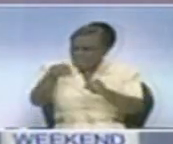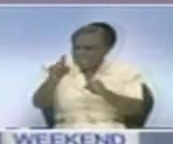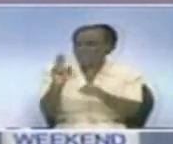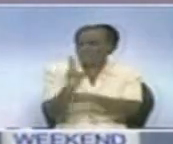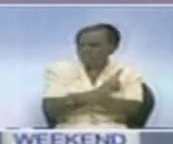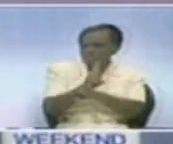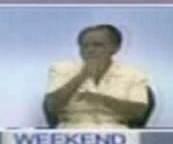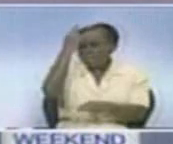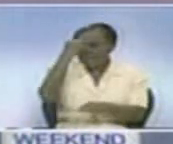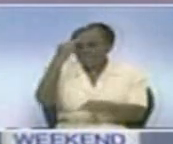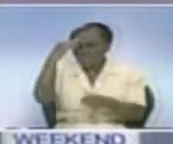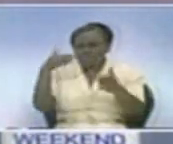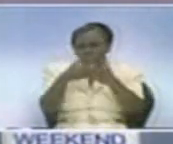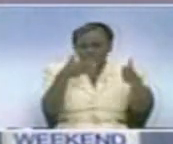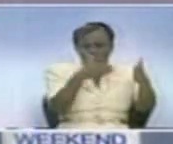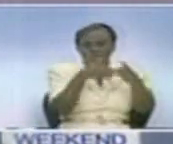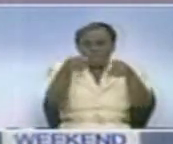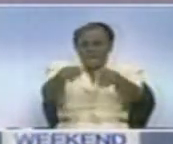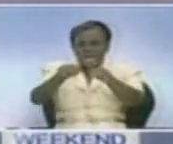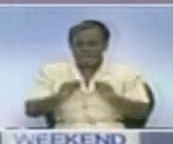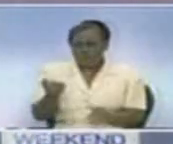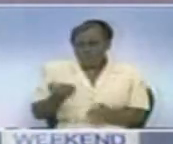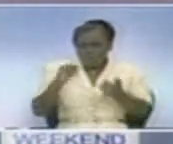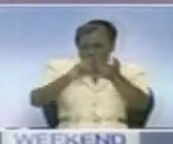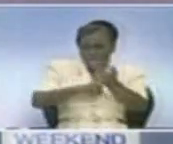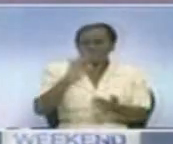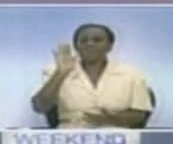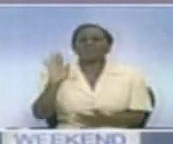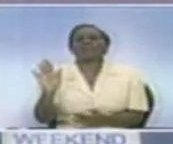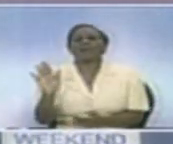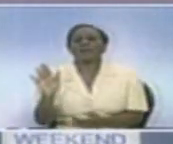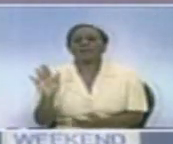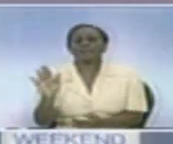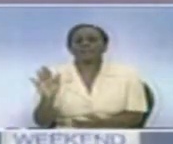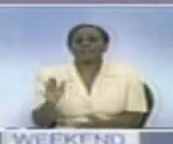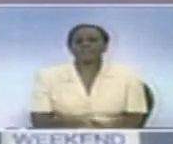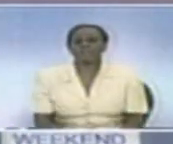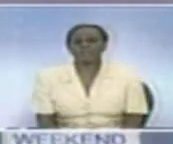using Maasai youth to block him from burying his slain wife and friends on his land.